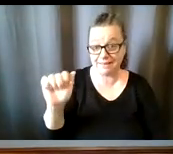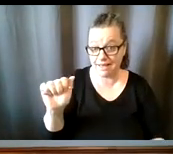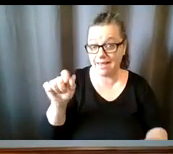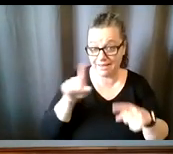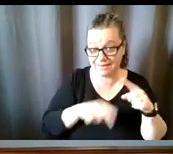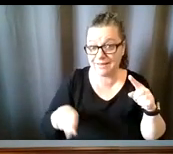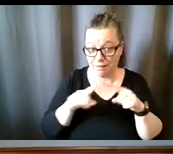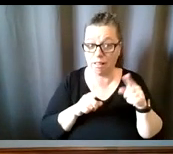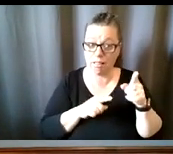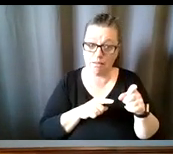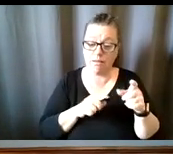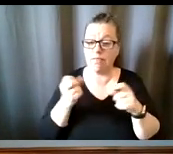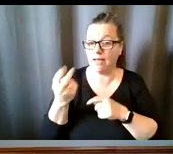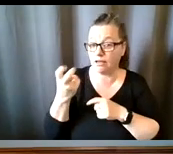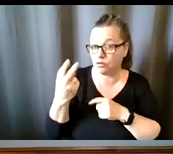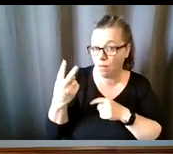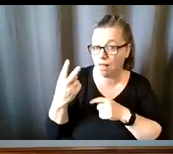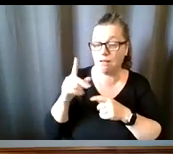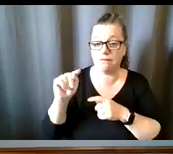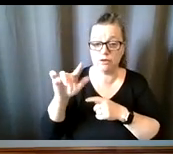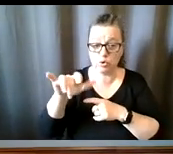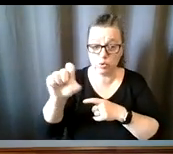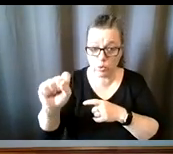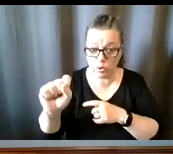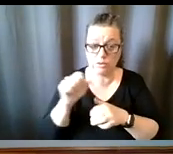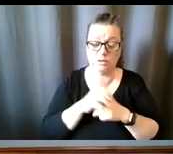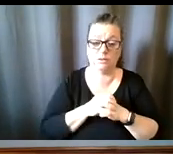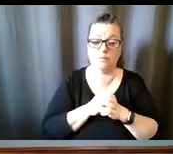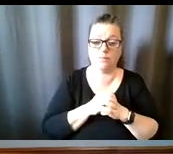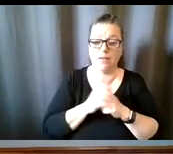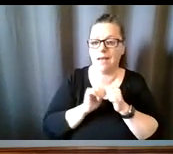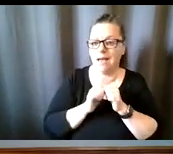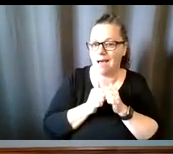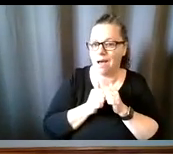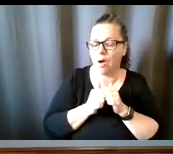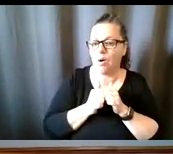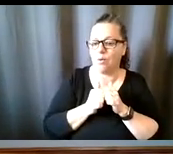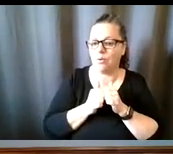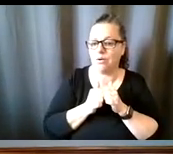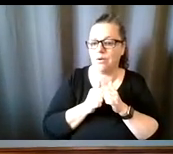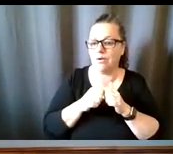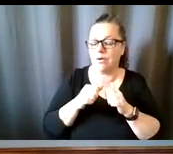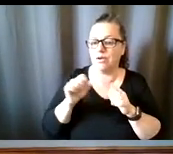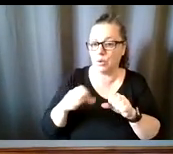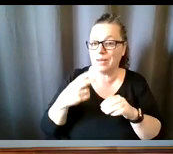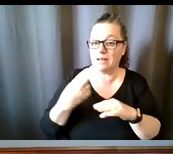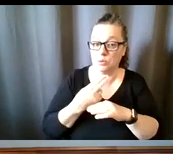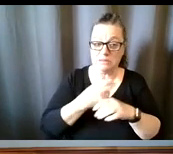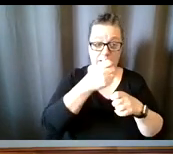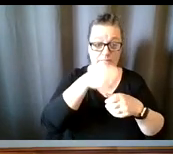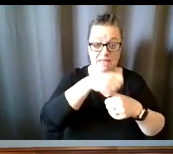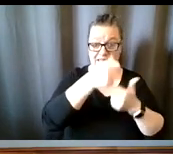all of these 12 tools and what they and how they go ahead and you can use them in each one of